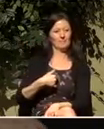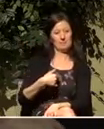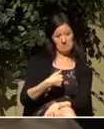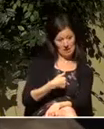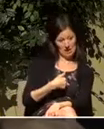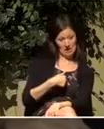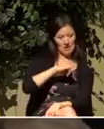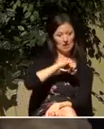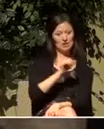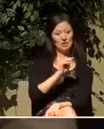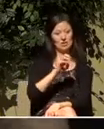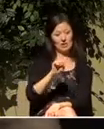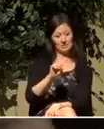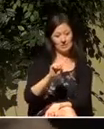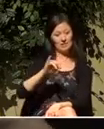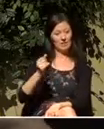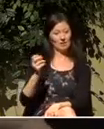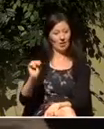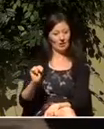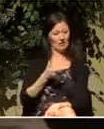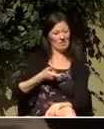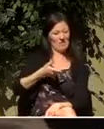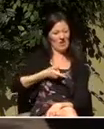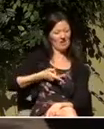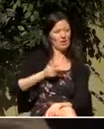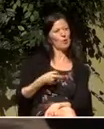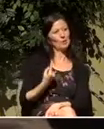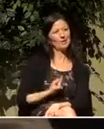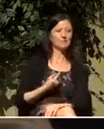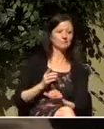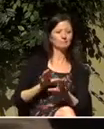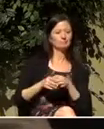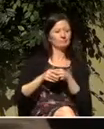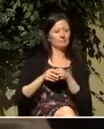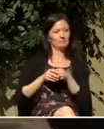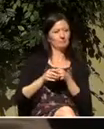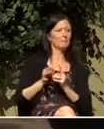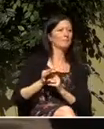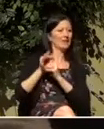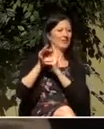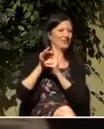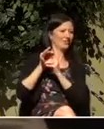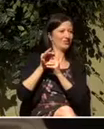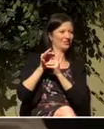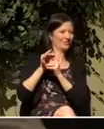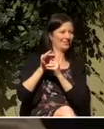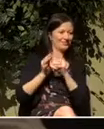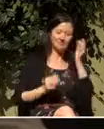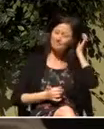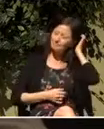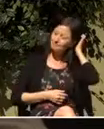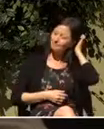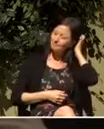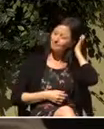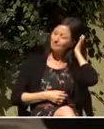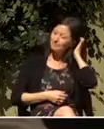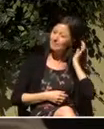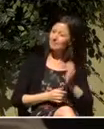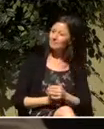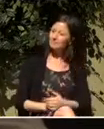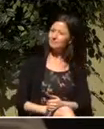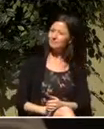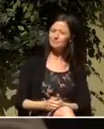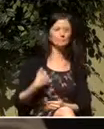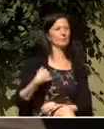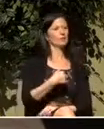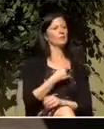and John, he always took us aside from the others and treated us like what seemed kind of special. It was as if we